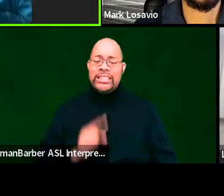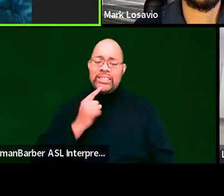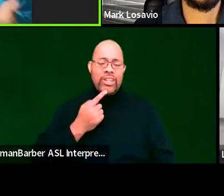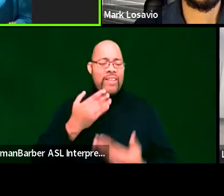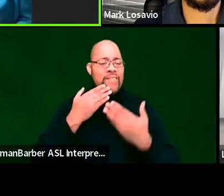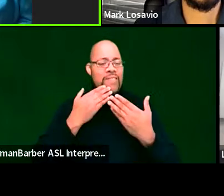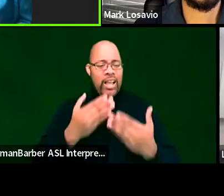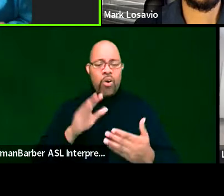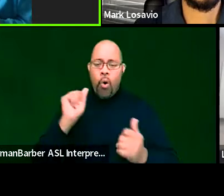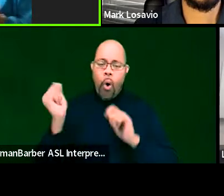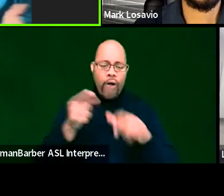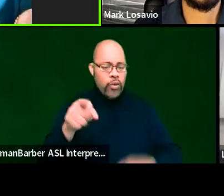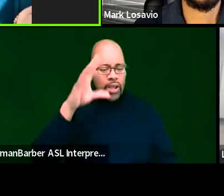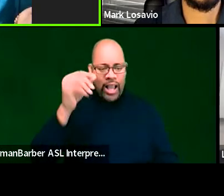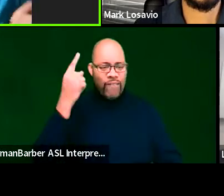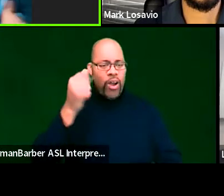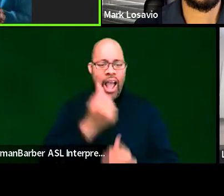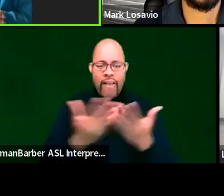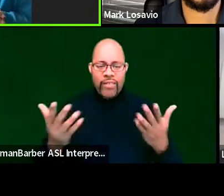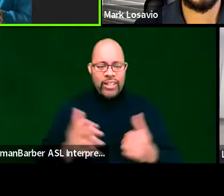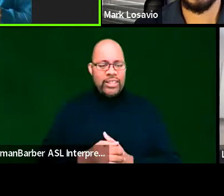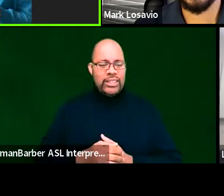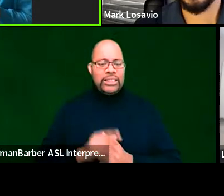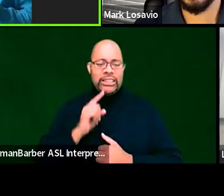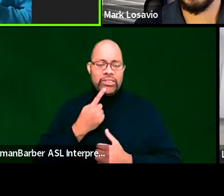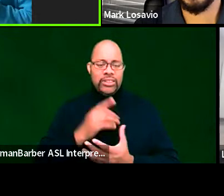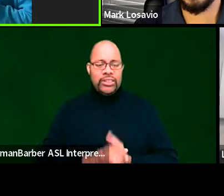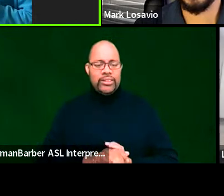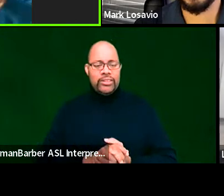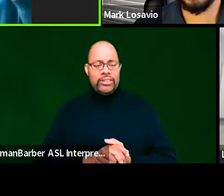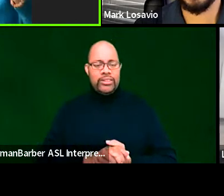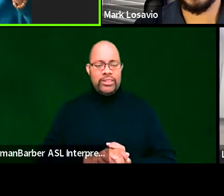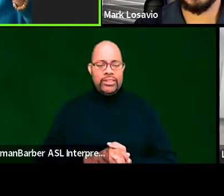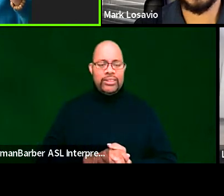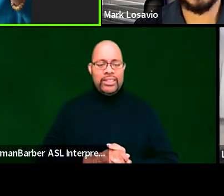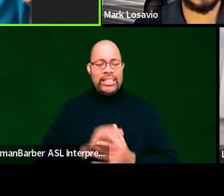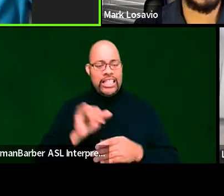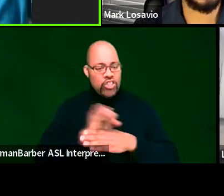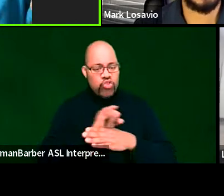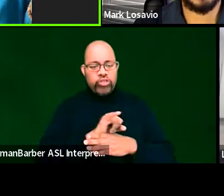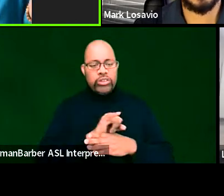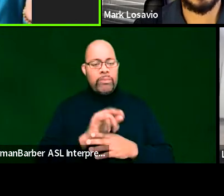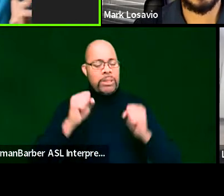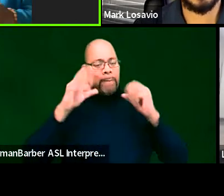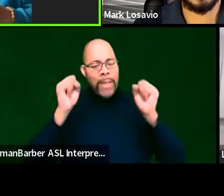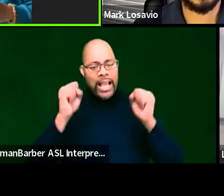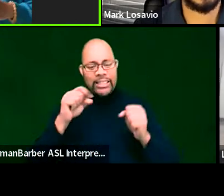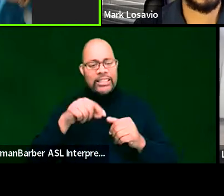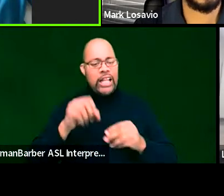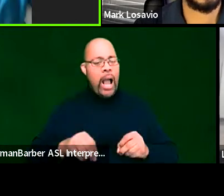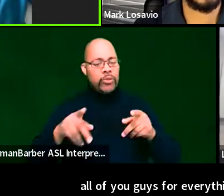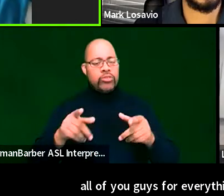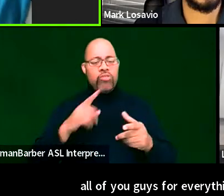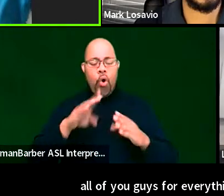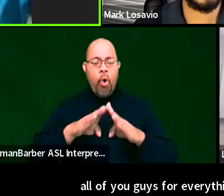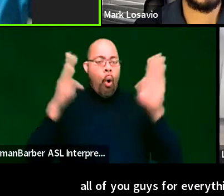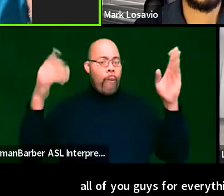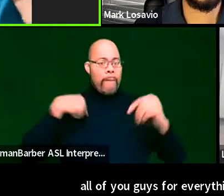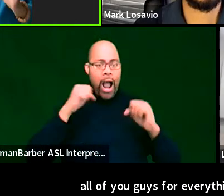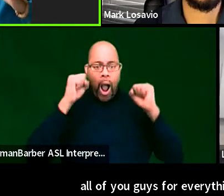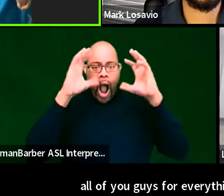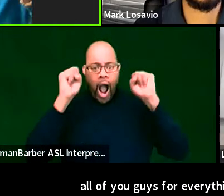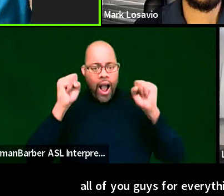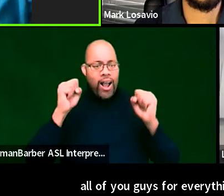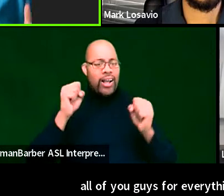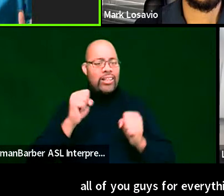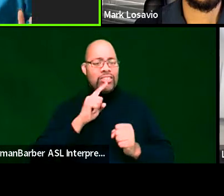thank all of you guys for everything. Seriously, the internship is amazing. This opportunity has opened my eyes, showed